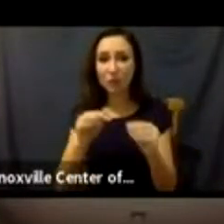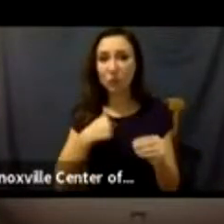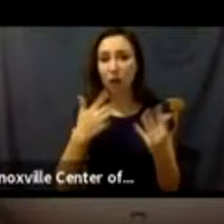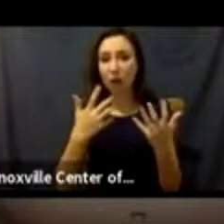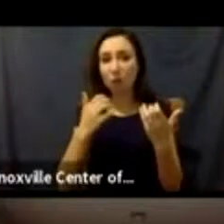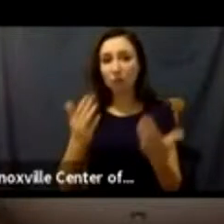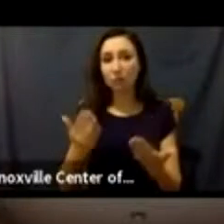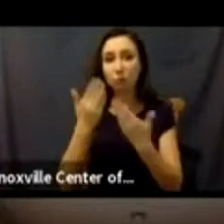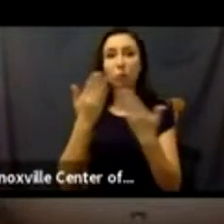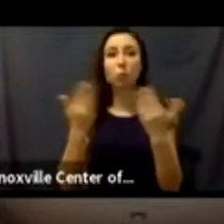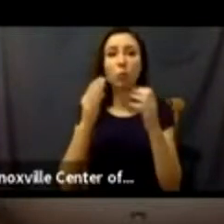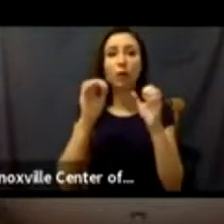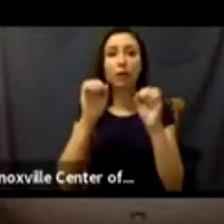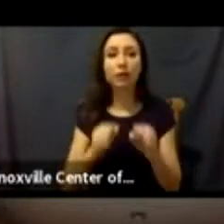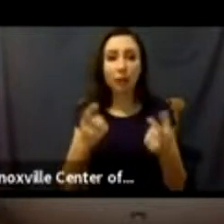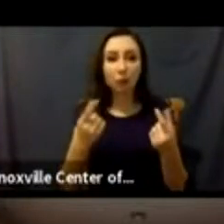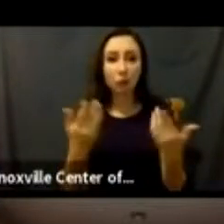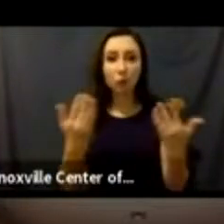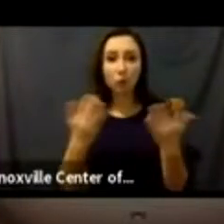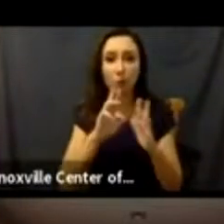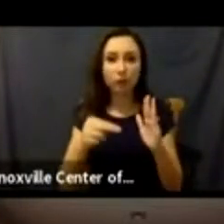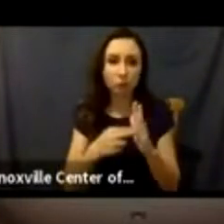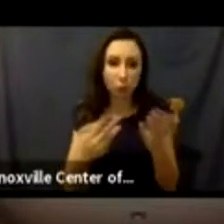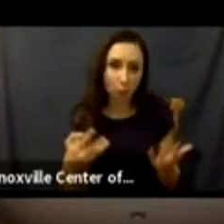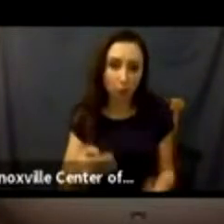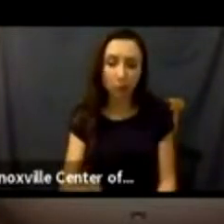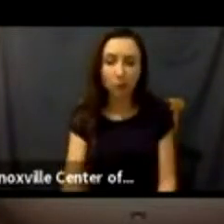can we do? What is our role?